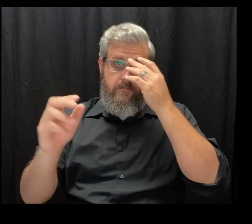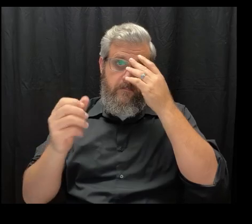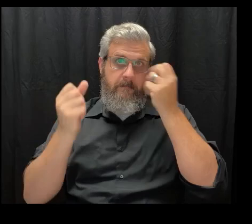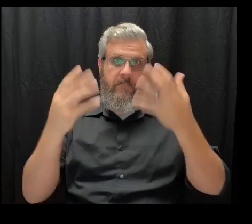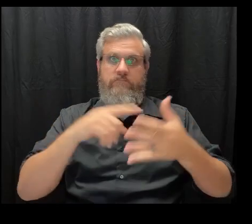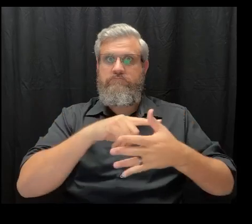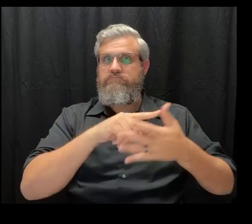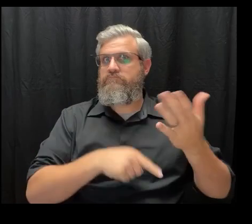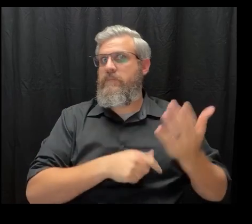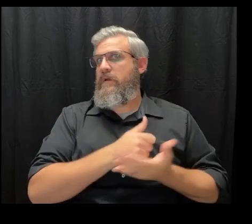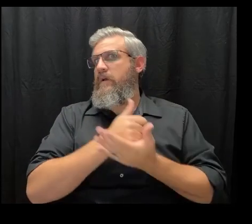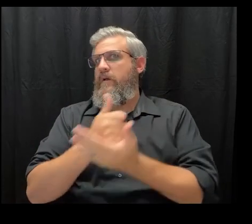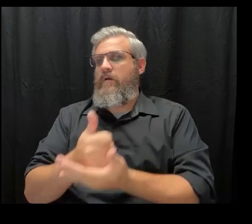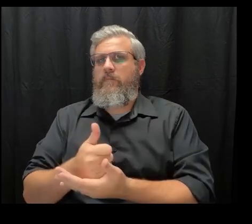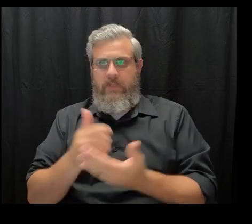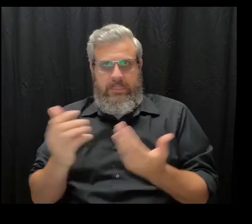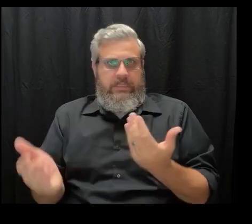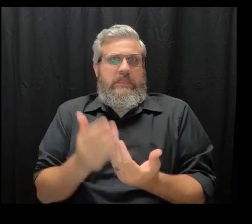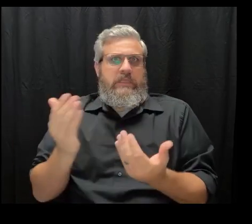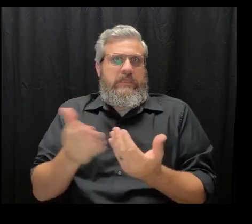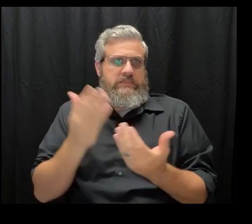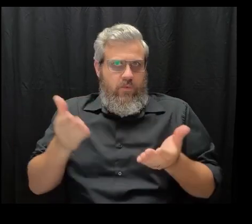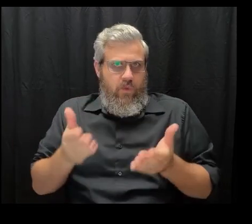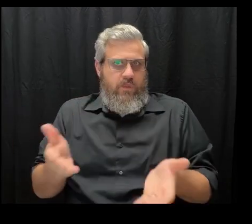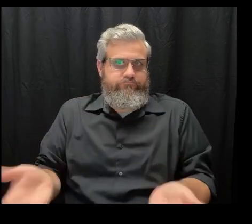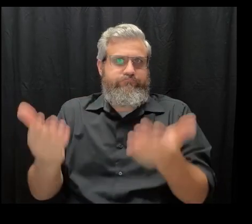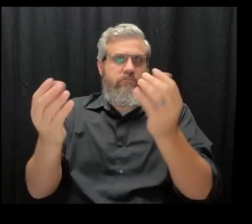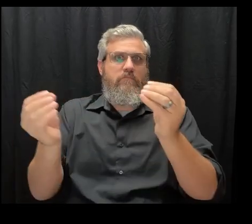and easy ways to boost engagement and participation.